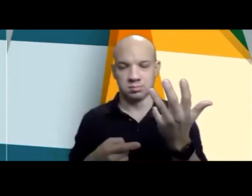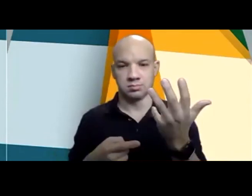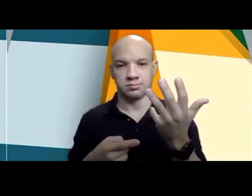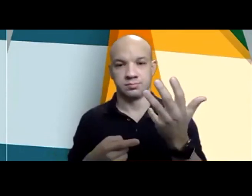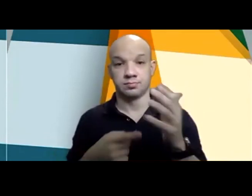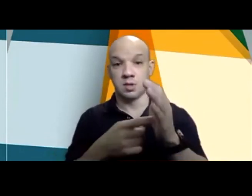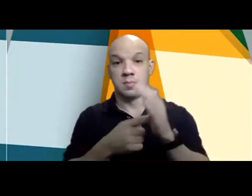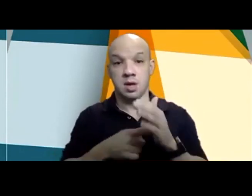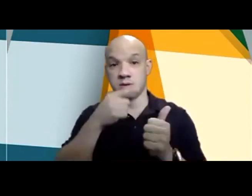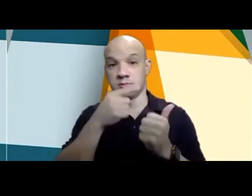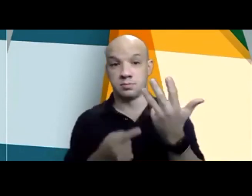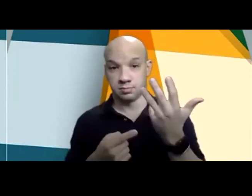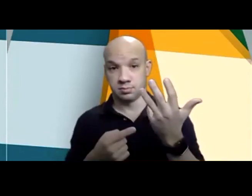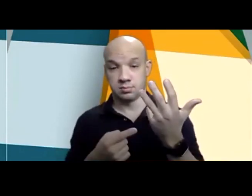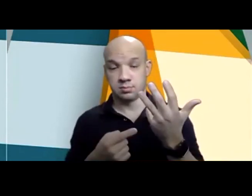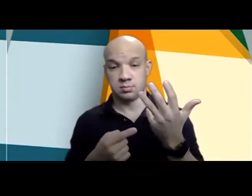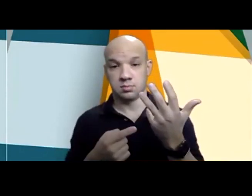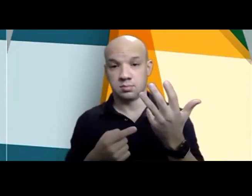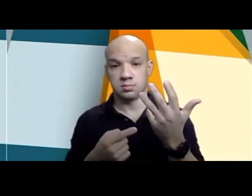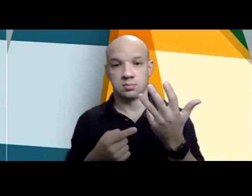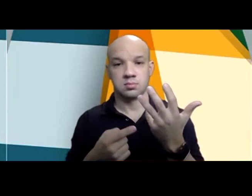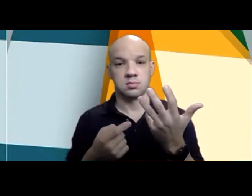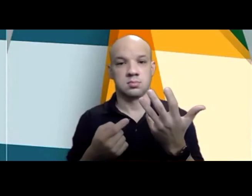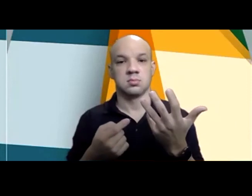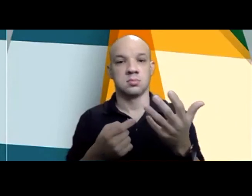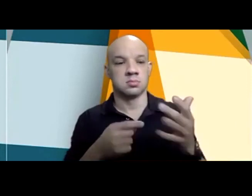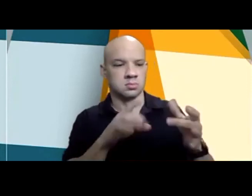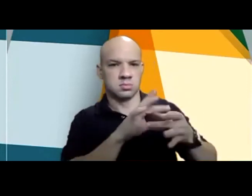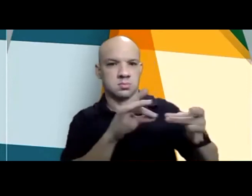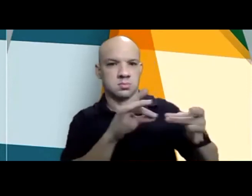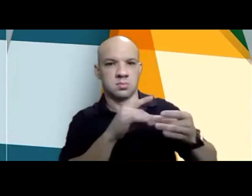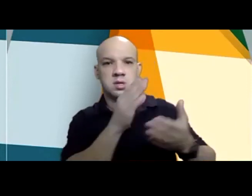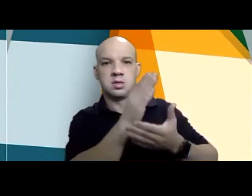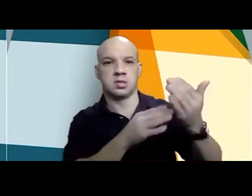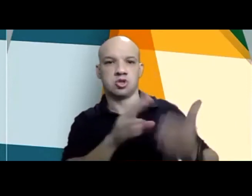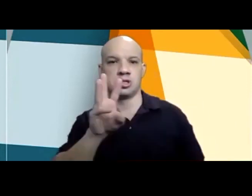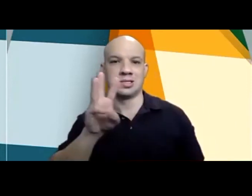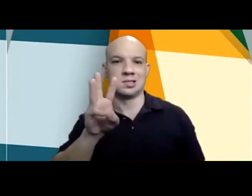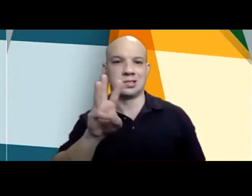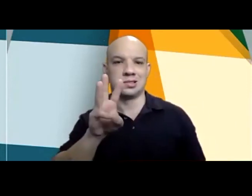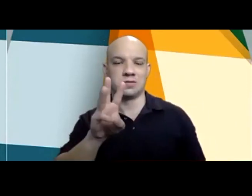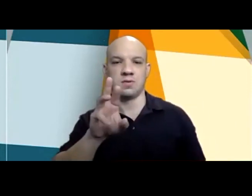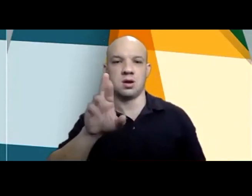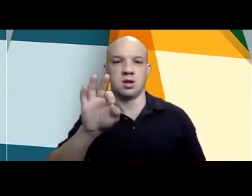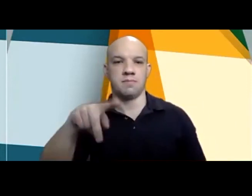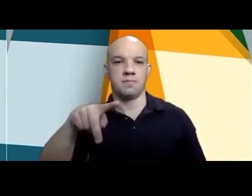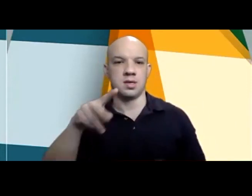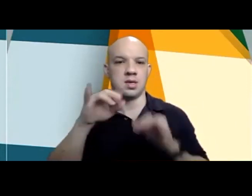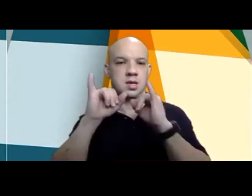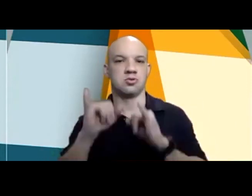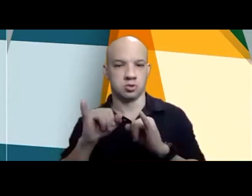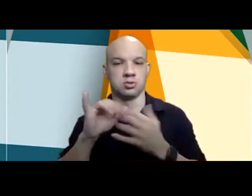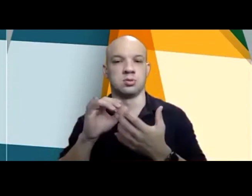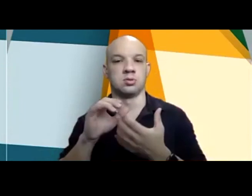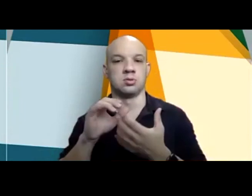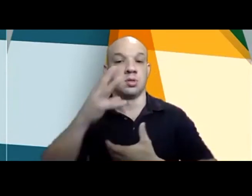Mandatory requirements are mentioned in section 6 of the RFP instructions and includes,